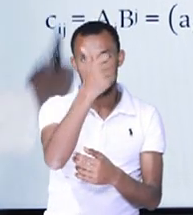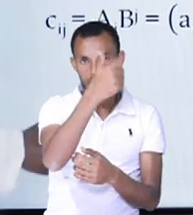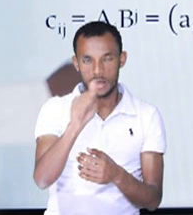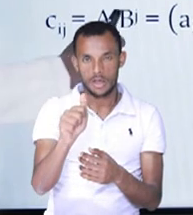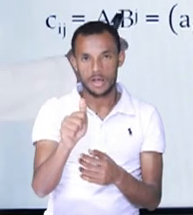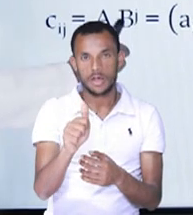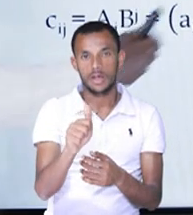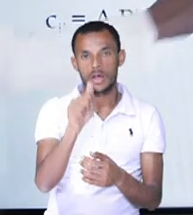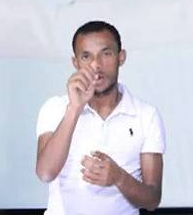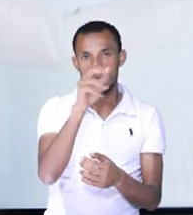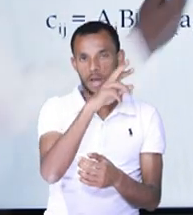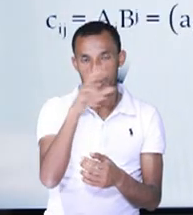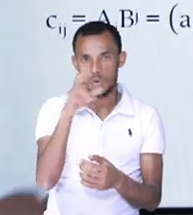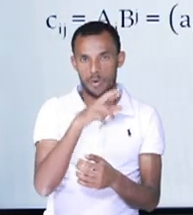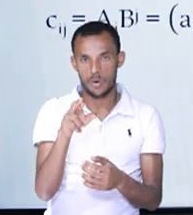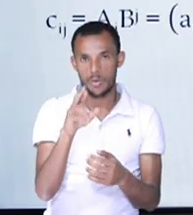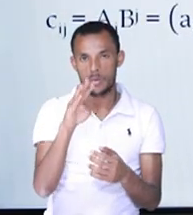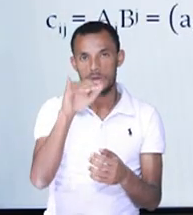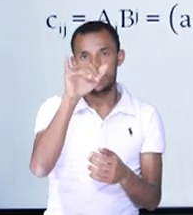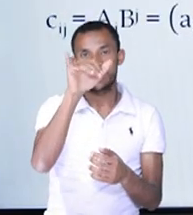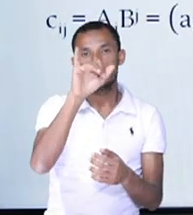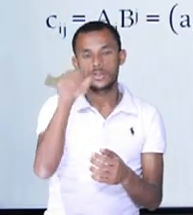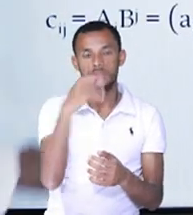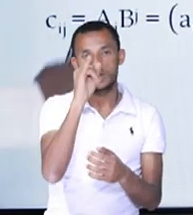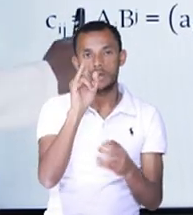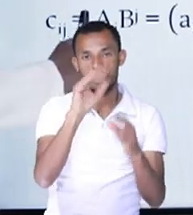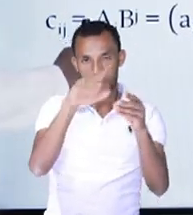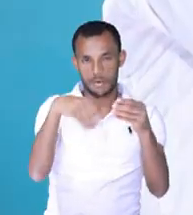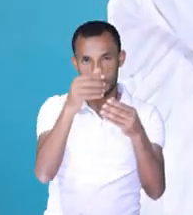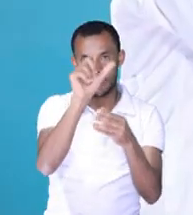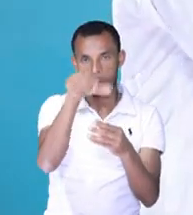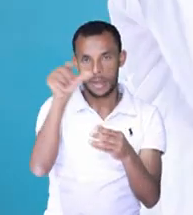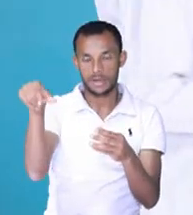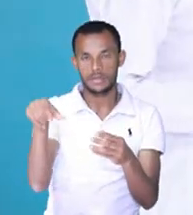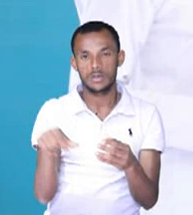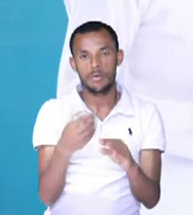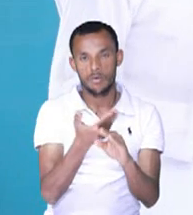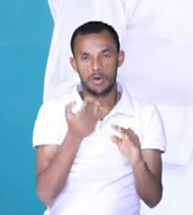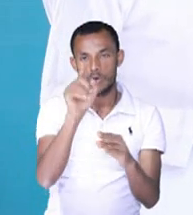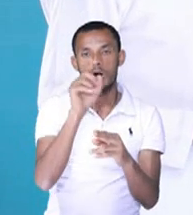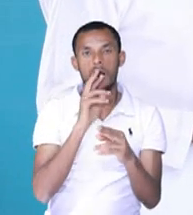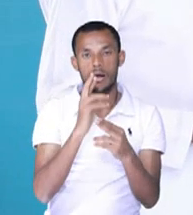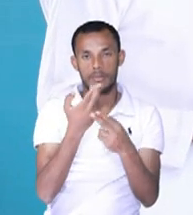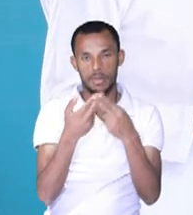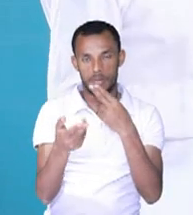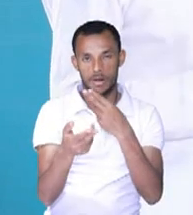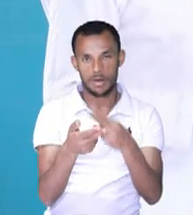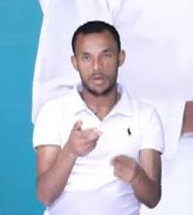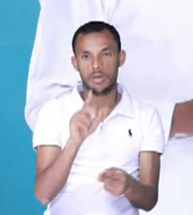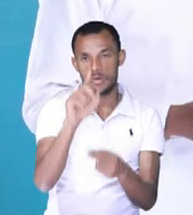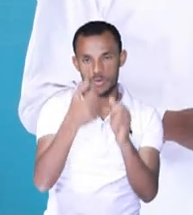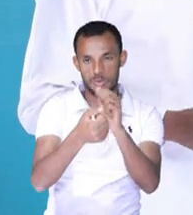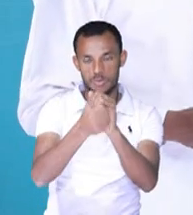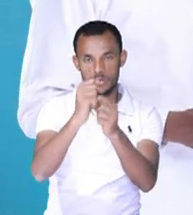row. Bj, it is the given matrix. Before you are multiplying, you have